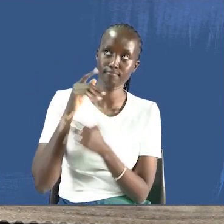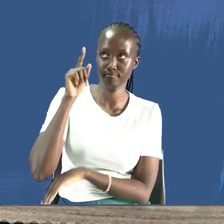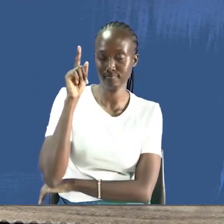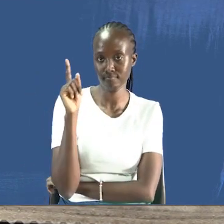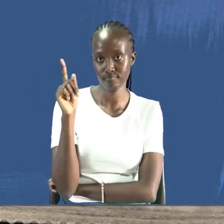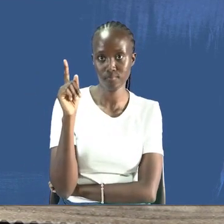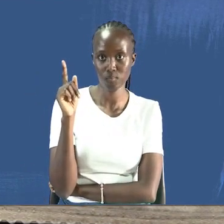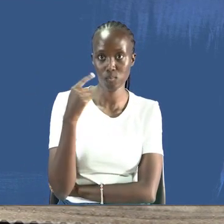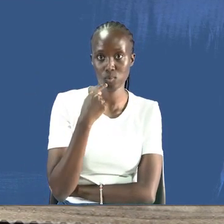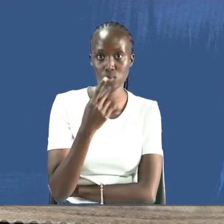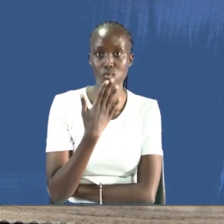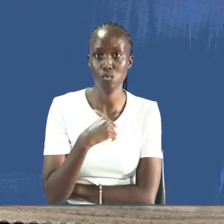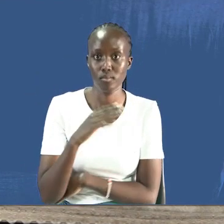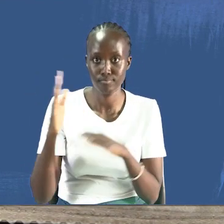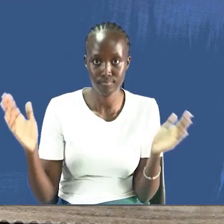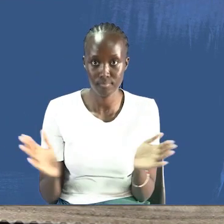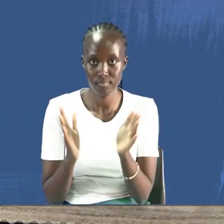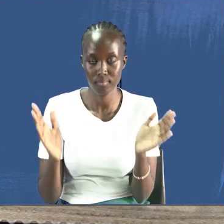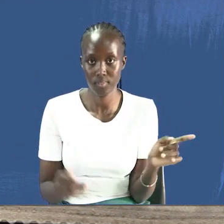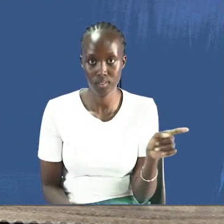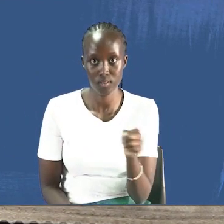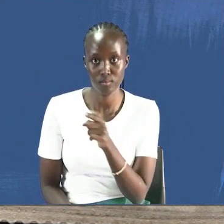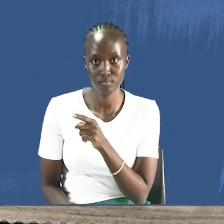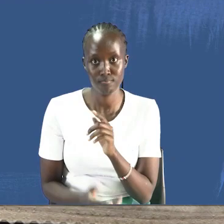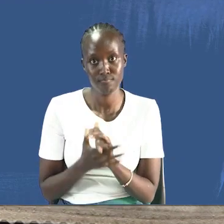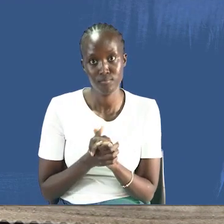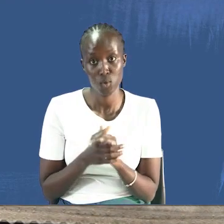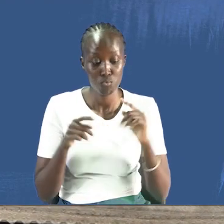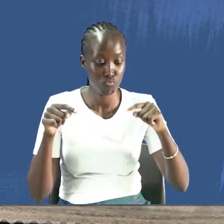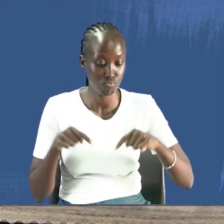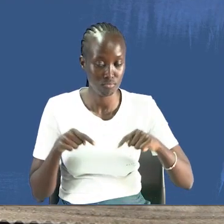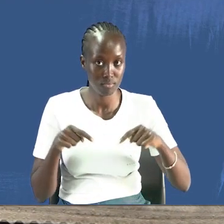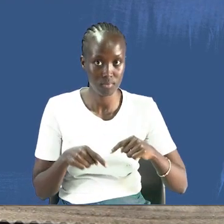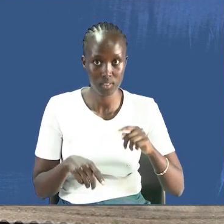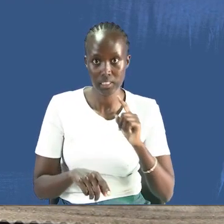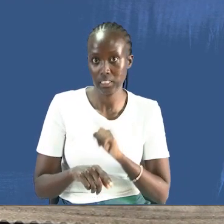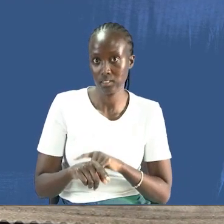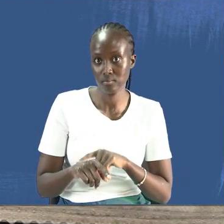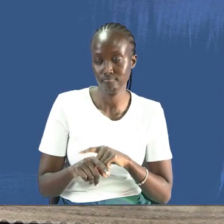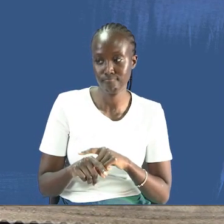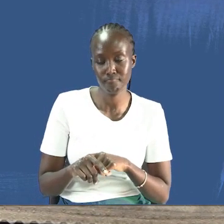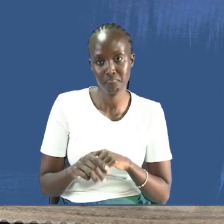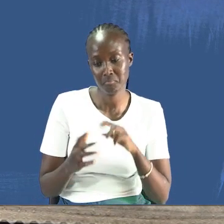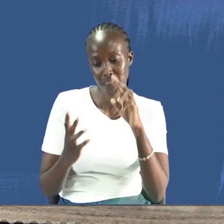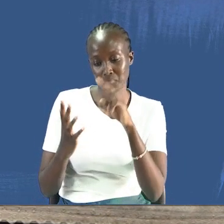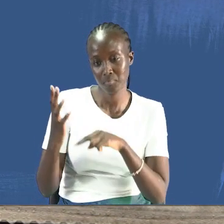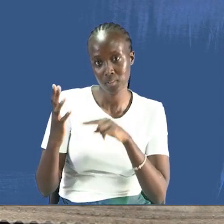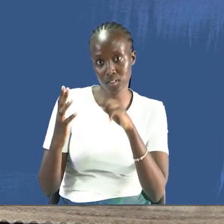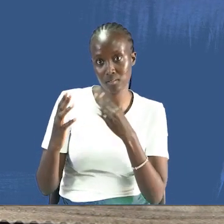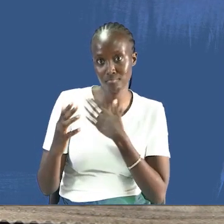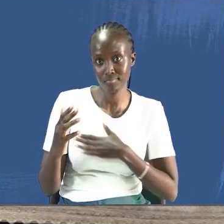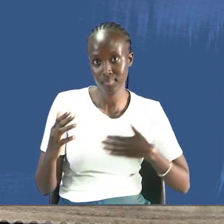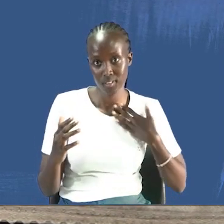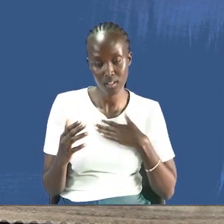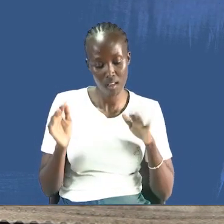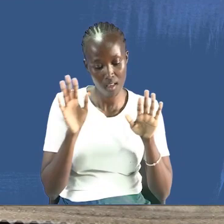is. And so I want to challenge you that today, as you look into this, would you put